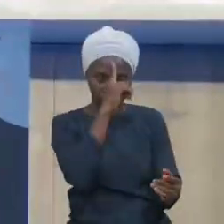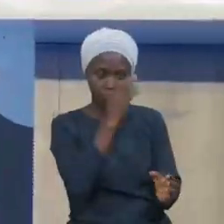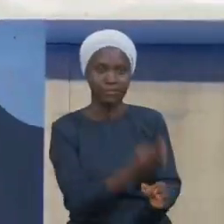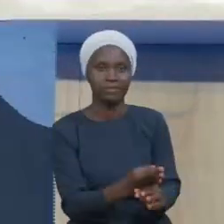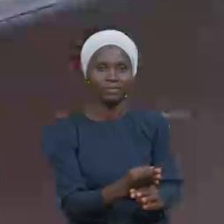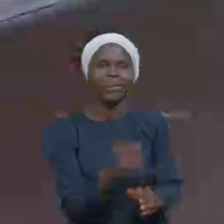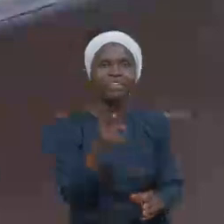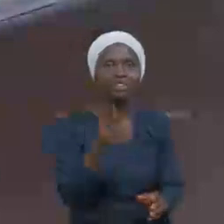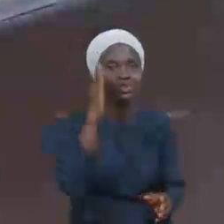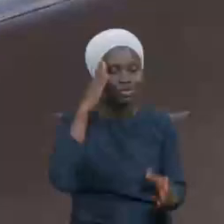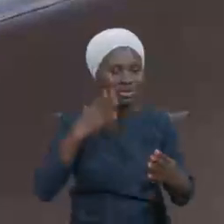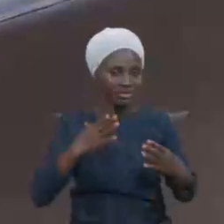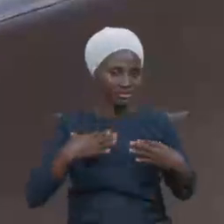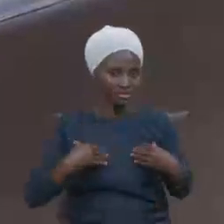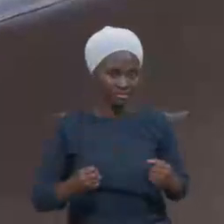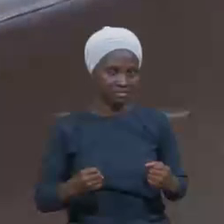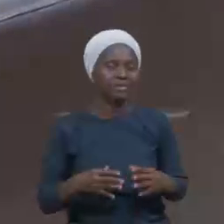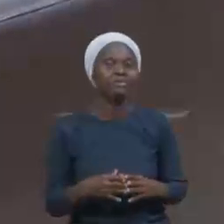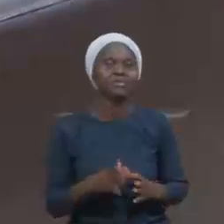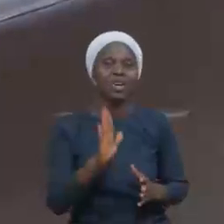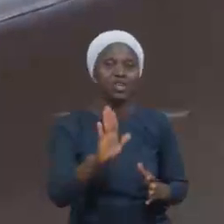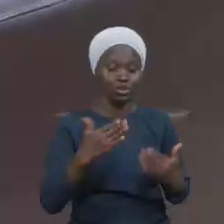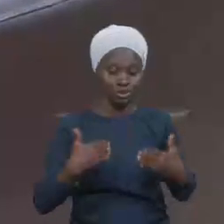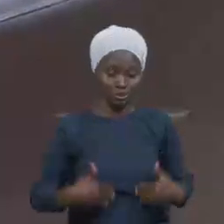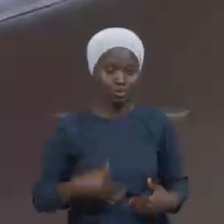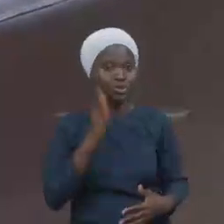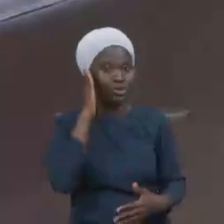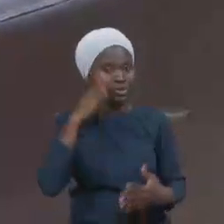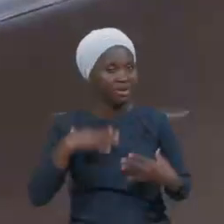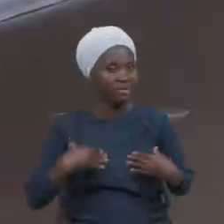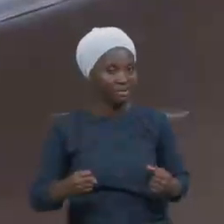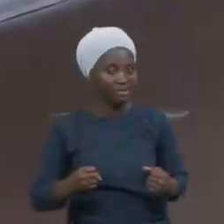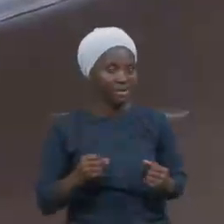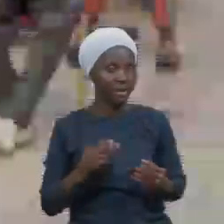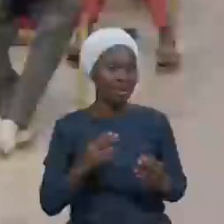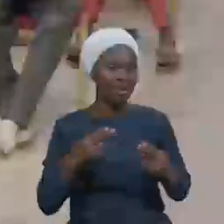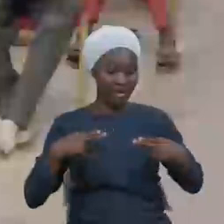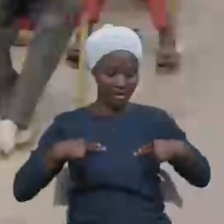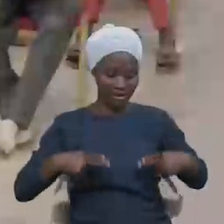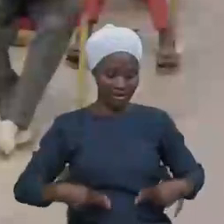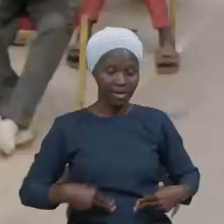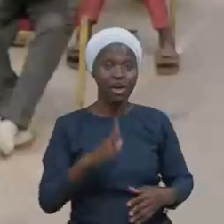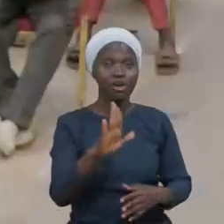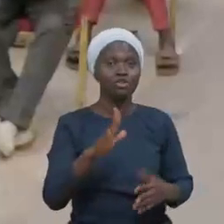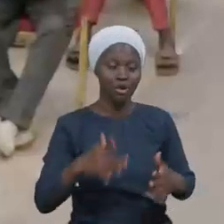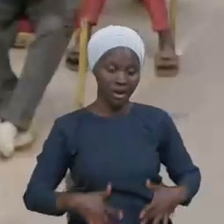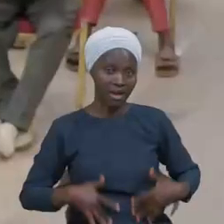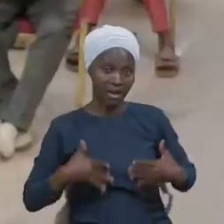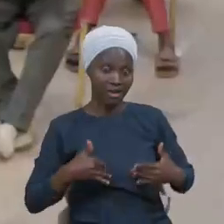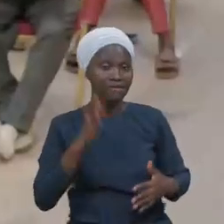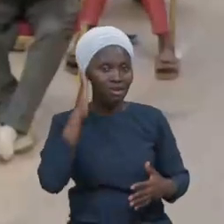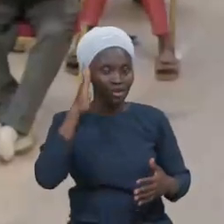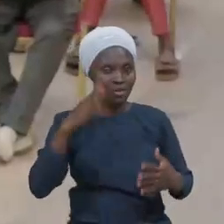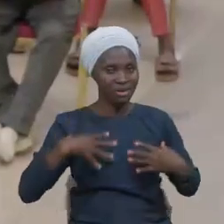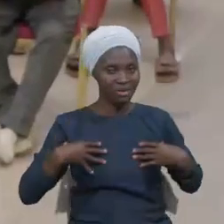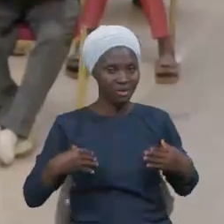will recover. Your body will recover health. Your life will recover happiness.